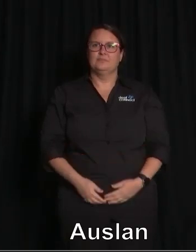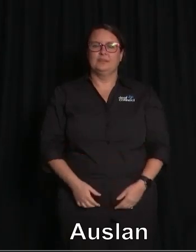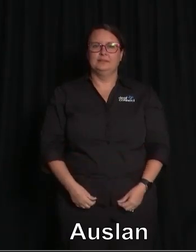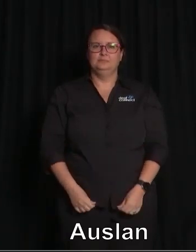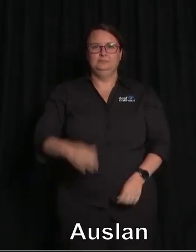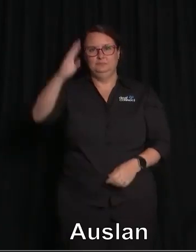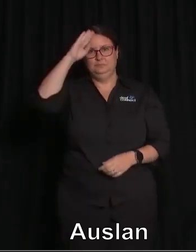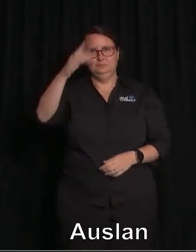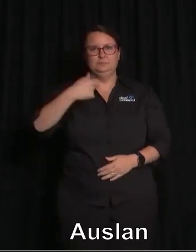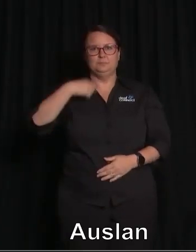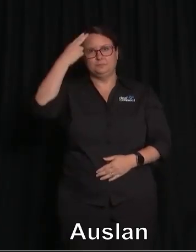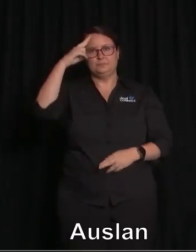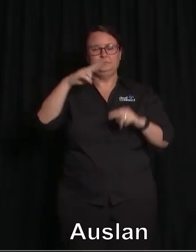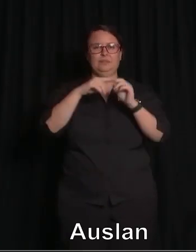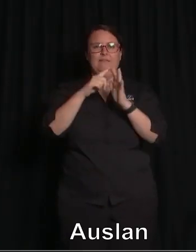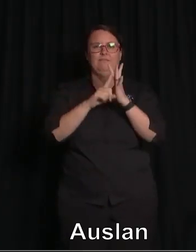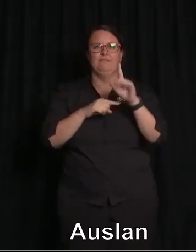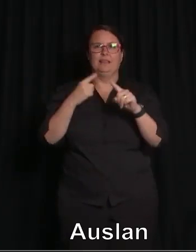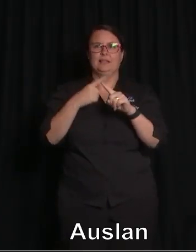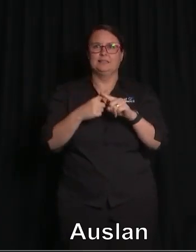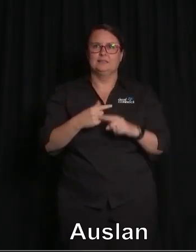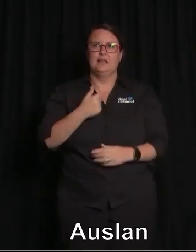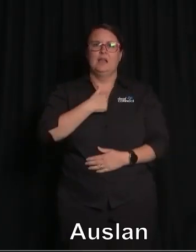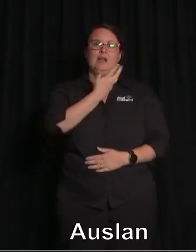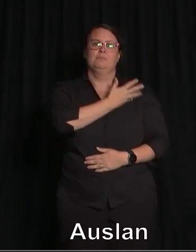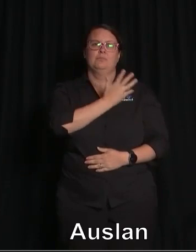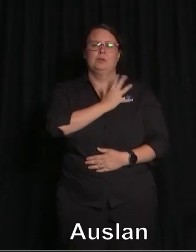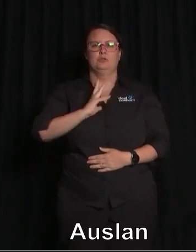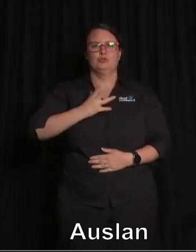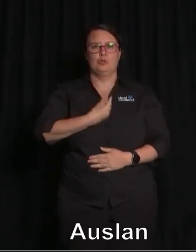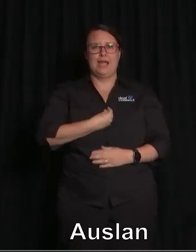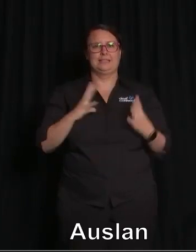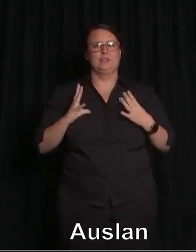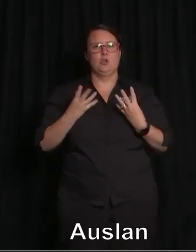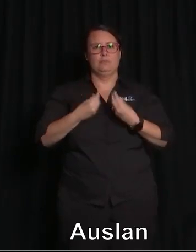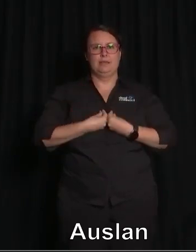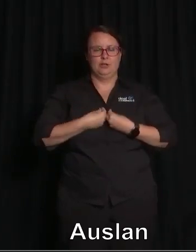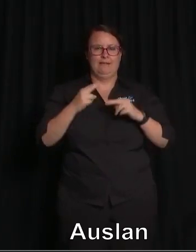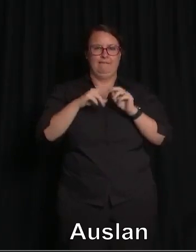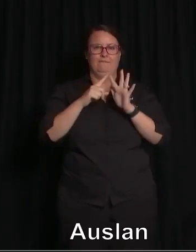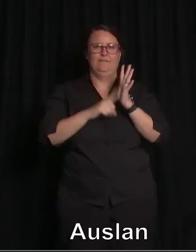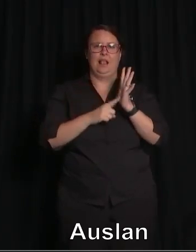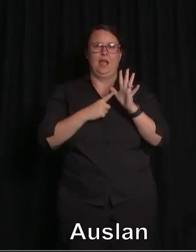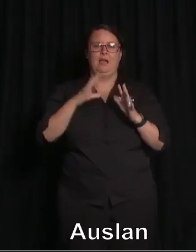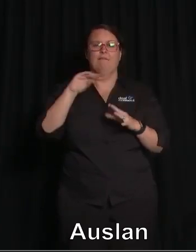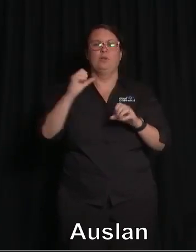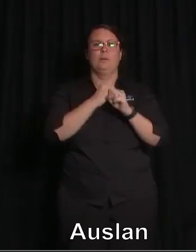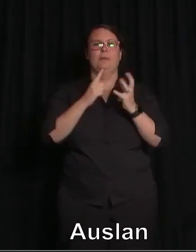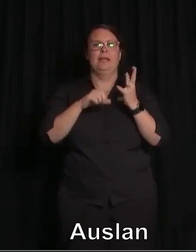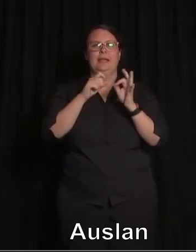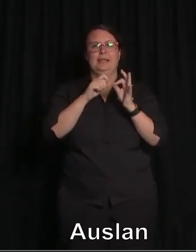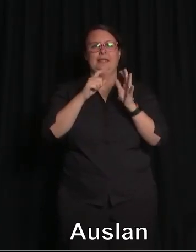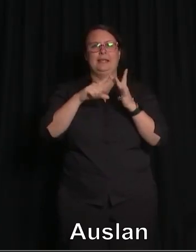Hi, my name's Felix. I am a proud trans non-binary fella from Gubbi country up in